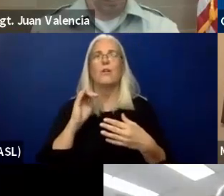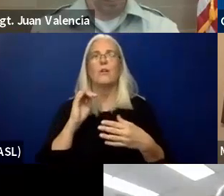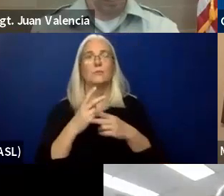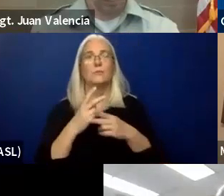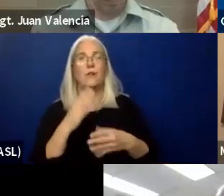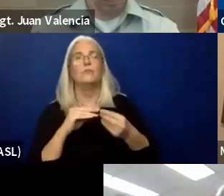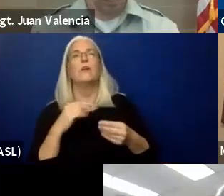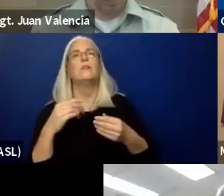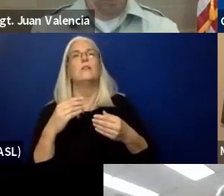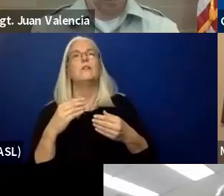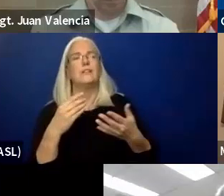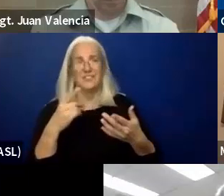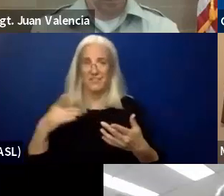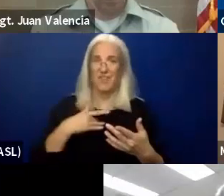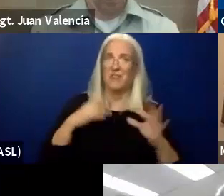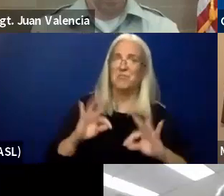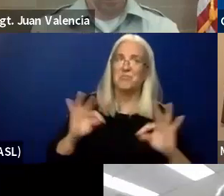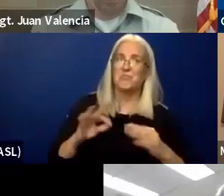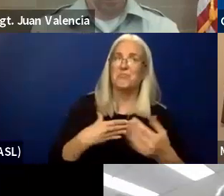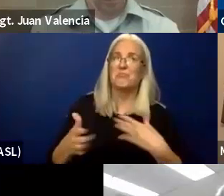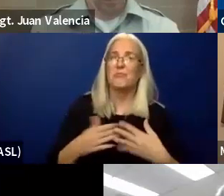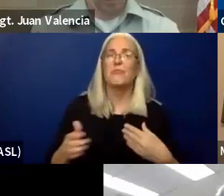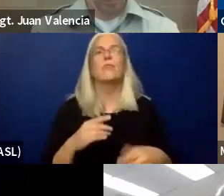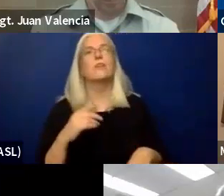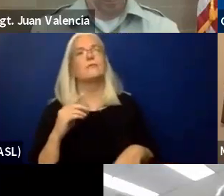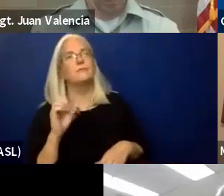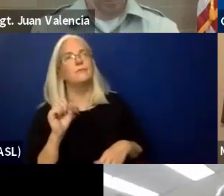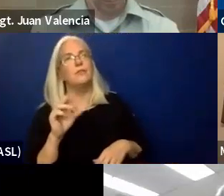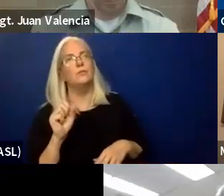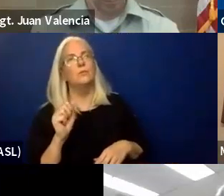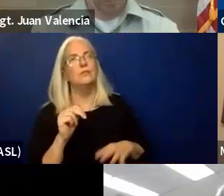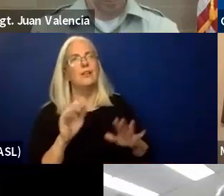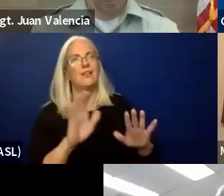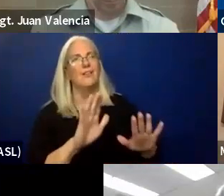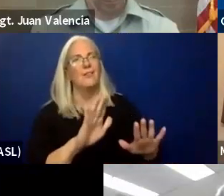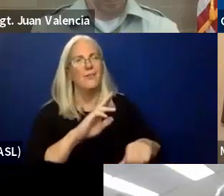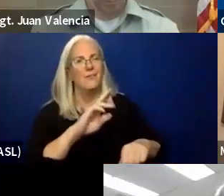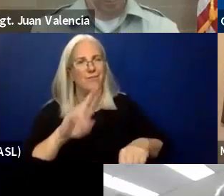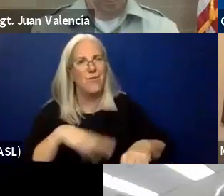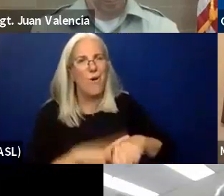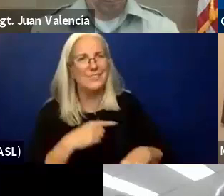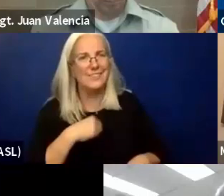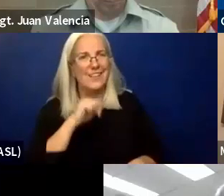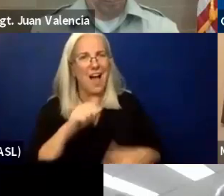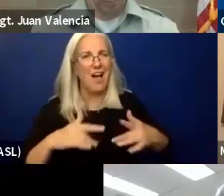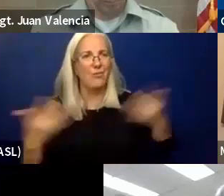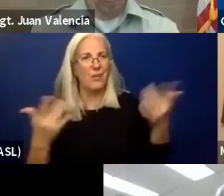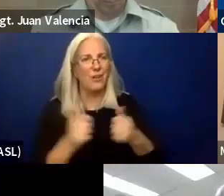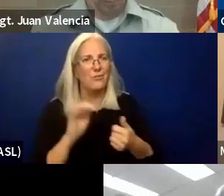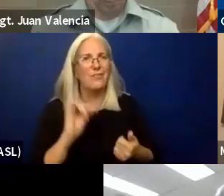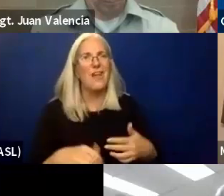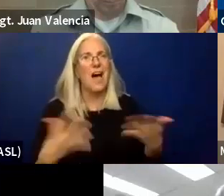This is Susan Gore, and of course I'm not satisfied. I want us to move forward into the red and the orange